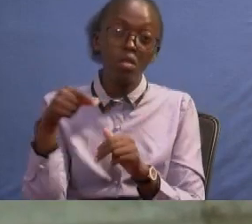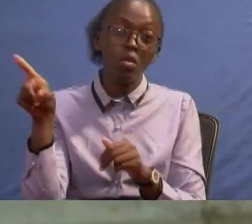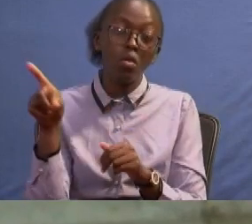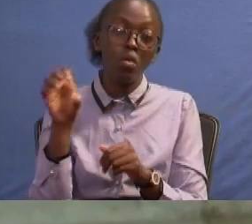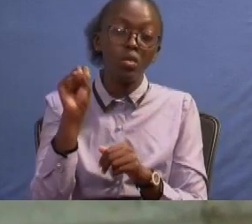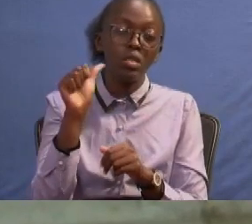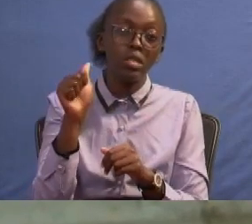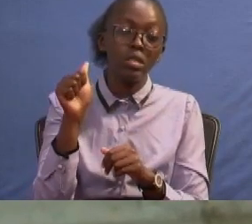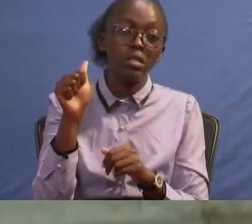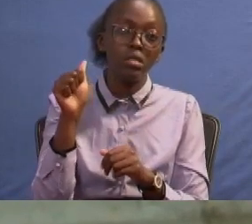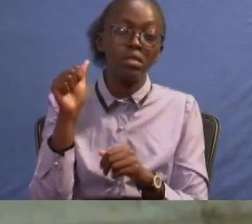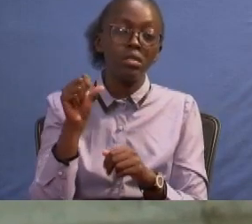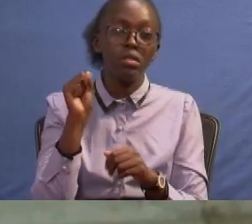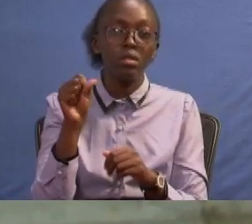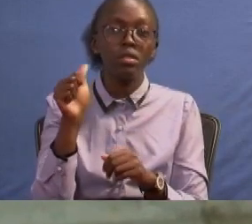And